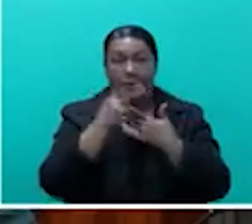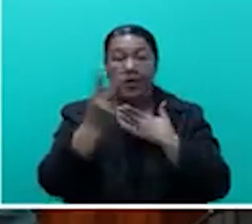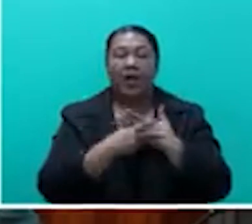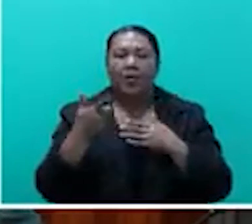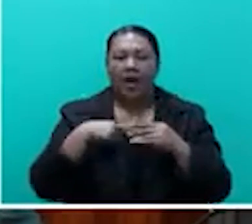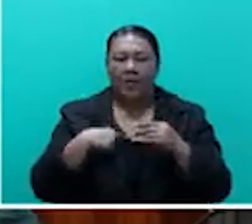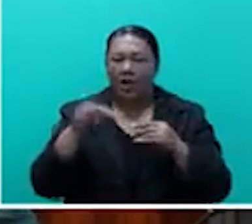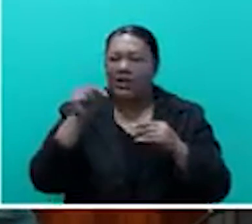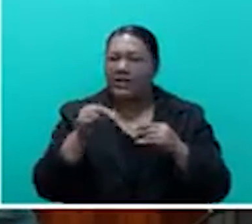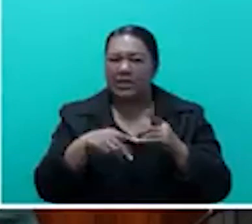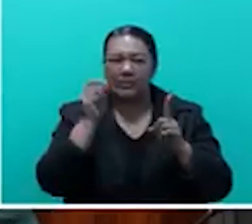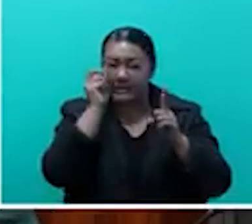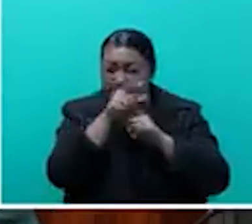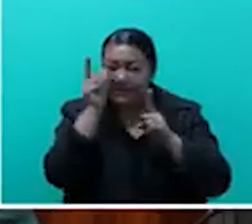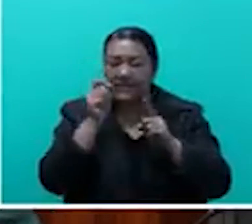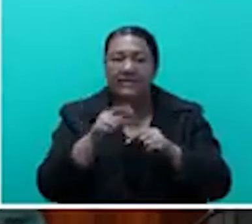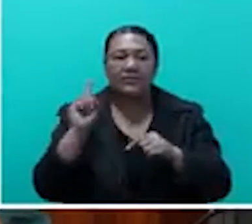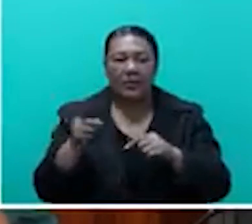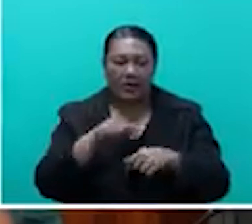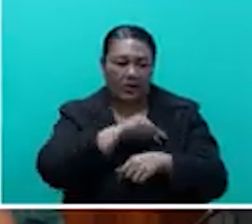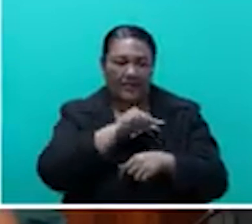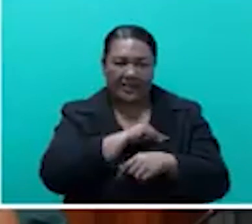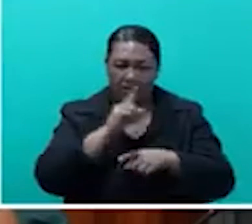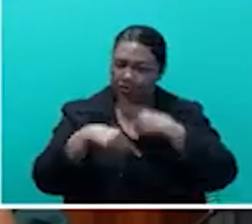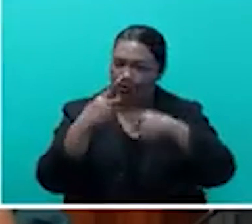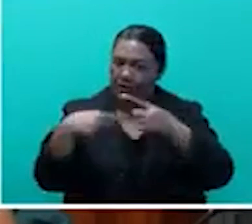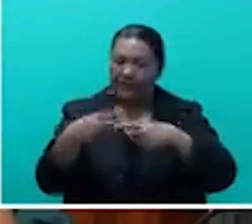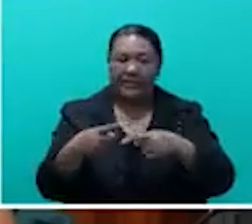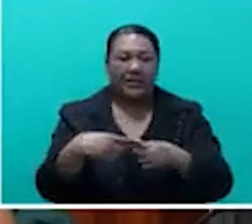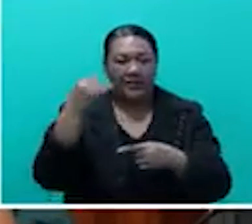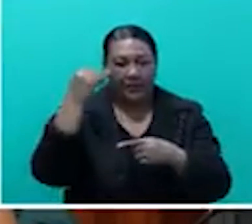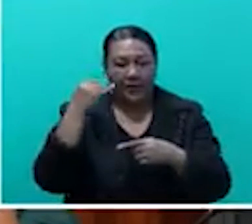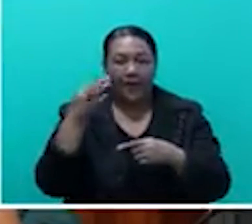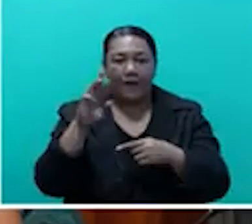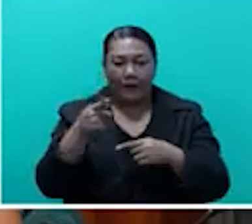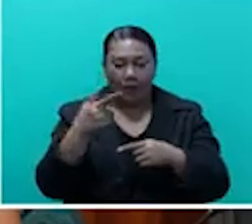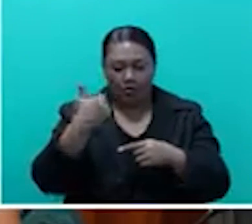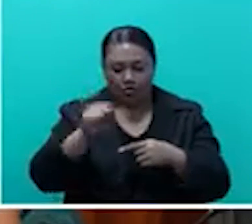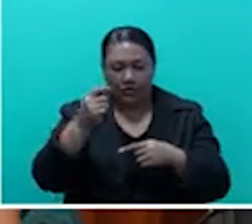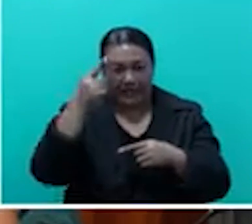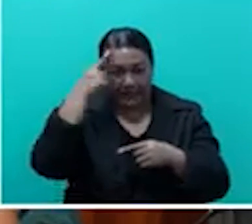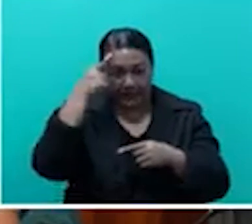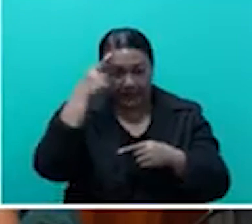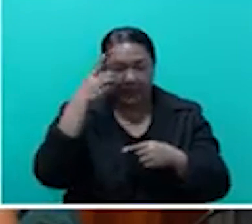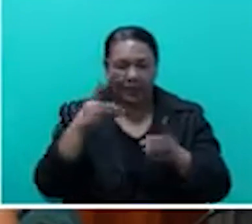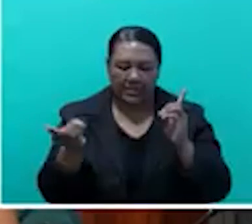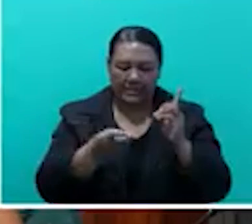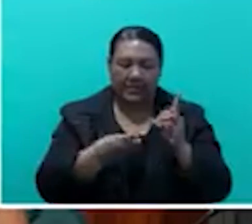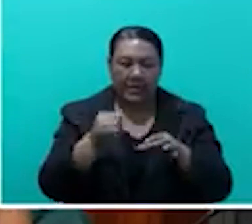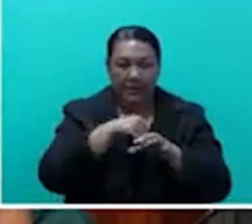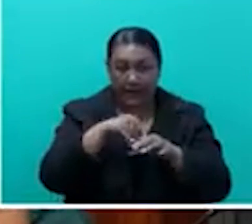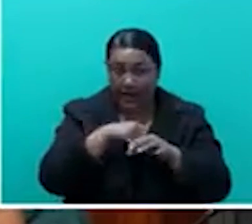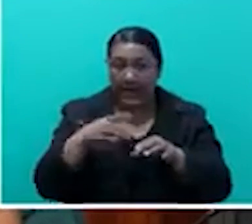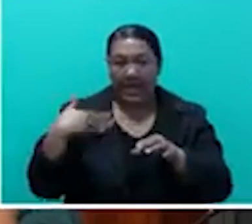specialist qualification to continue to build intellectual capital in disciplines of medical and